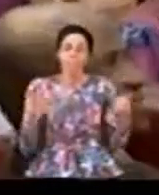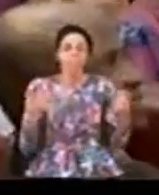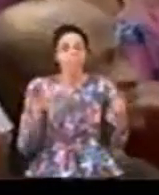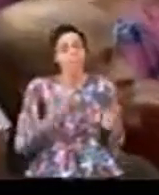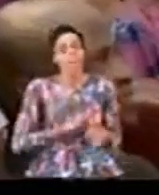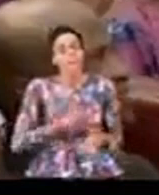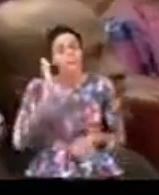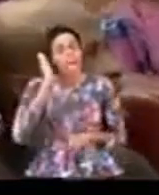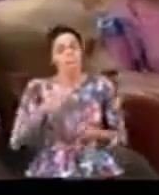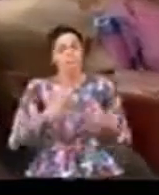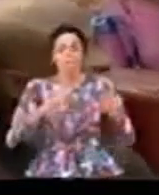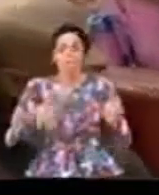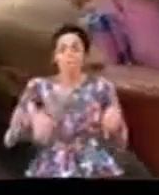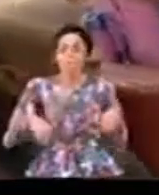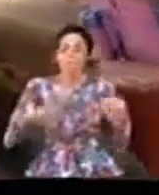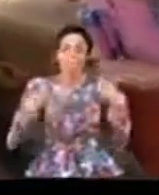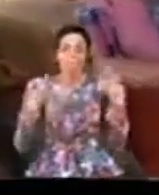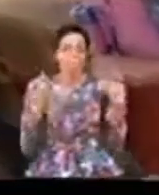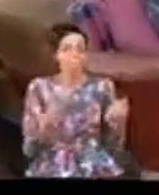Will you go?